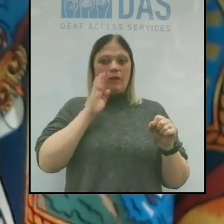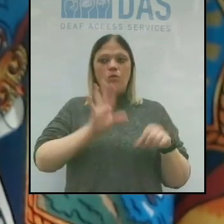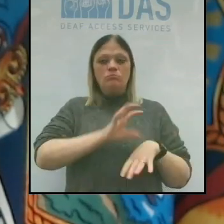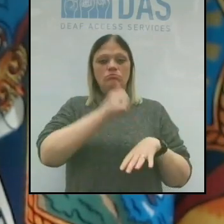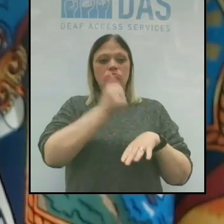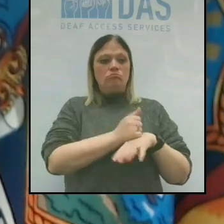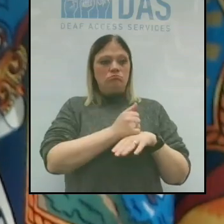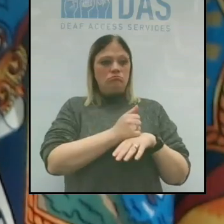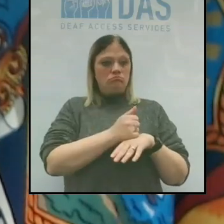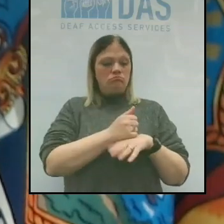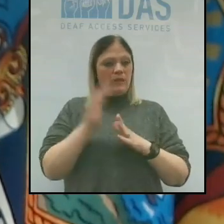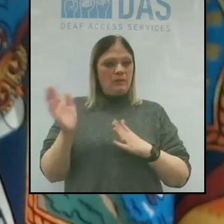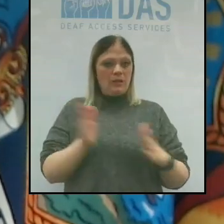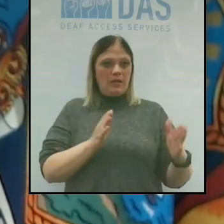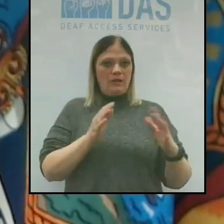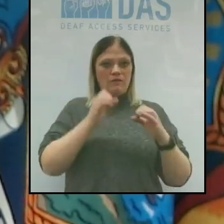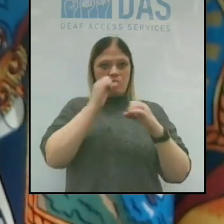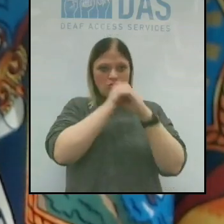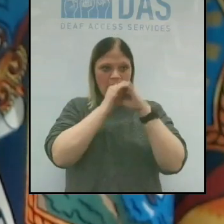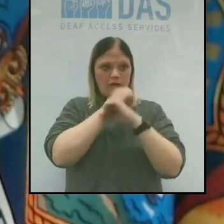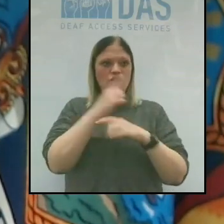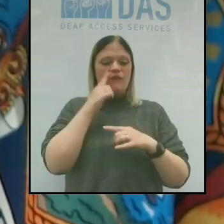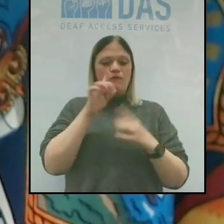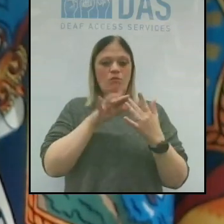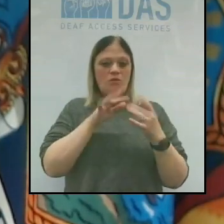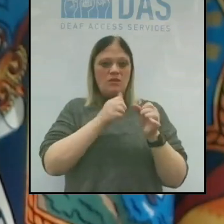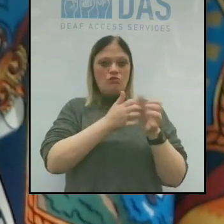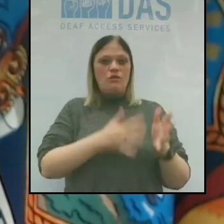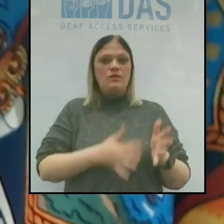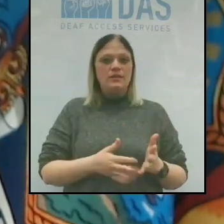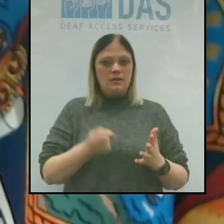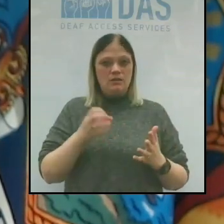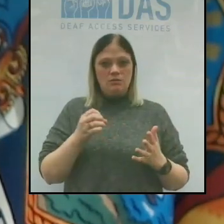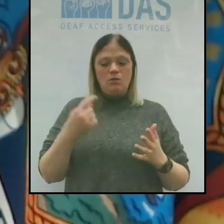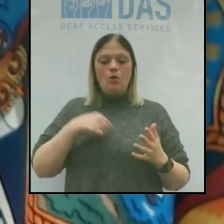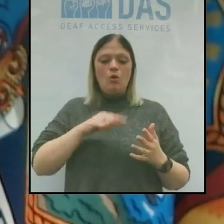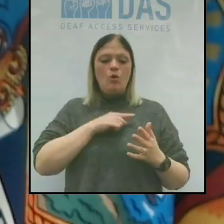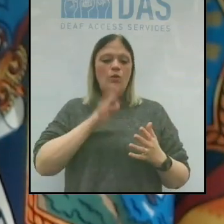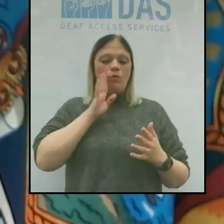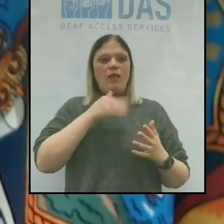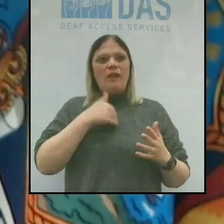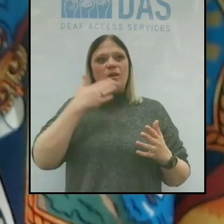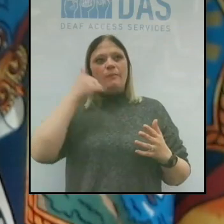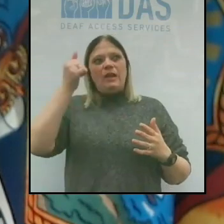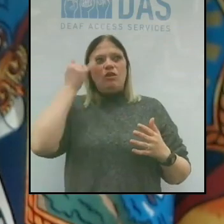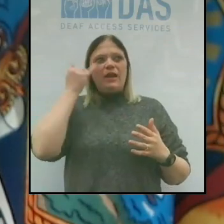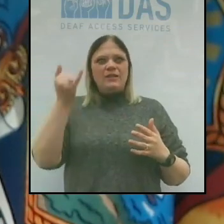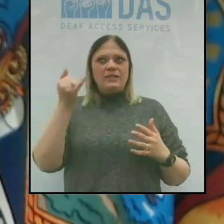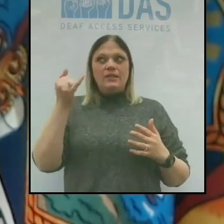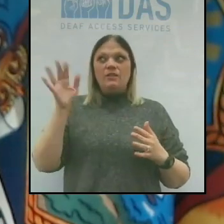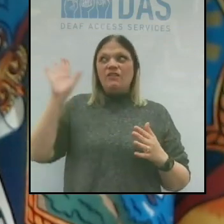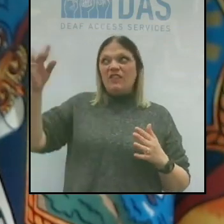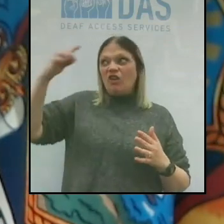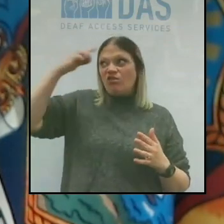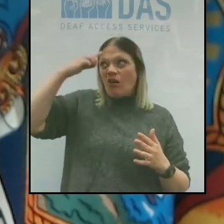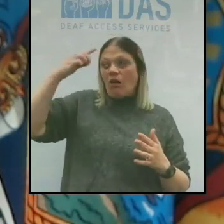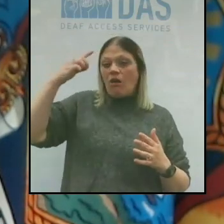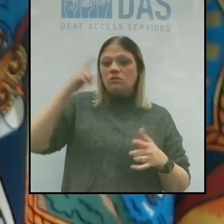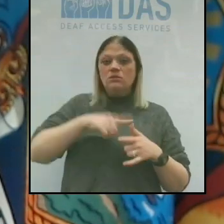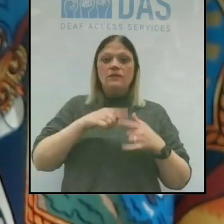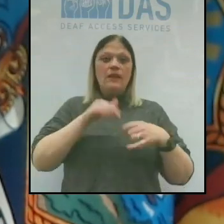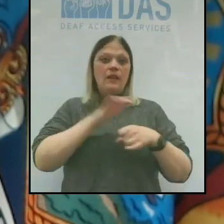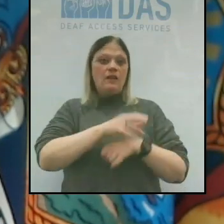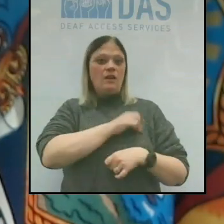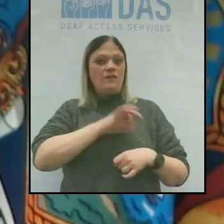for their strategy for contact tracing. And so we'll have a better idea of what they're thinking of, and then we'll have enough